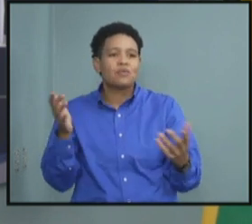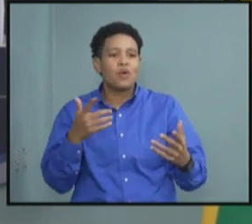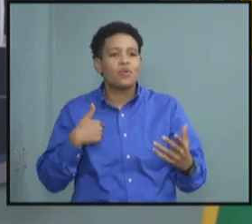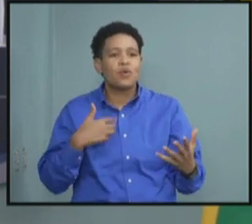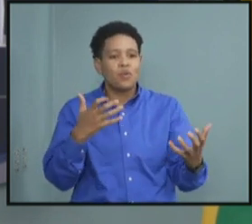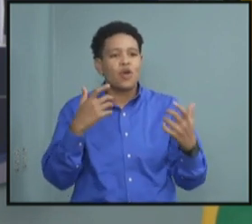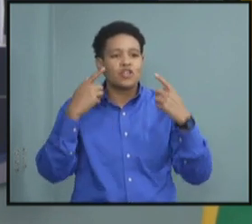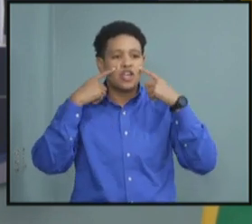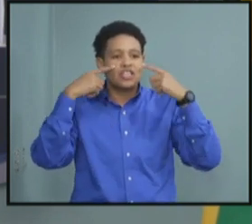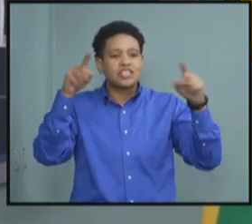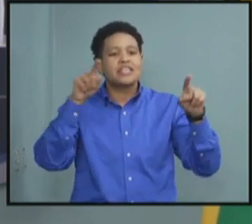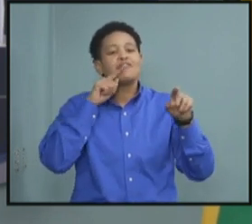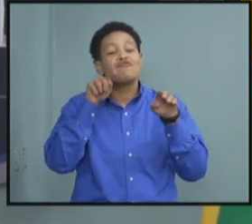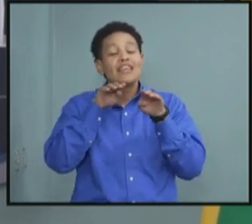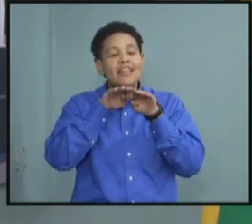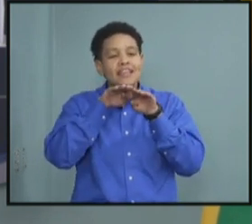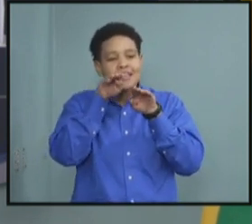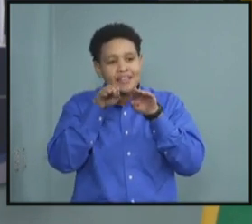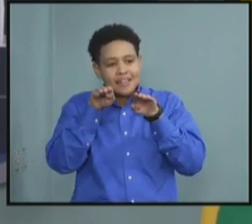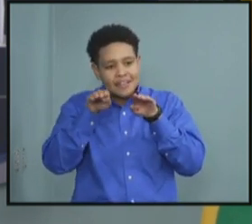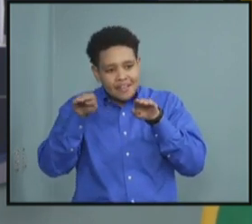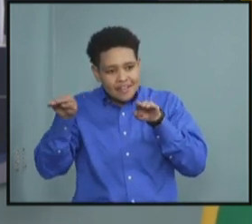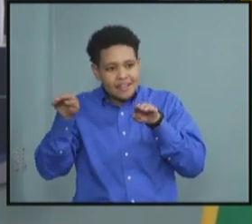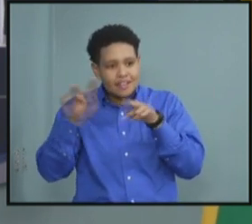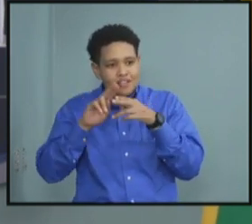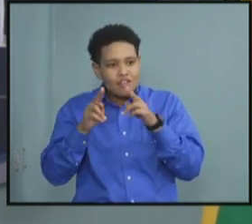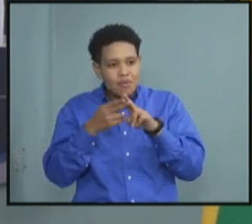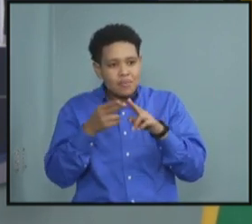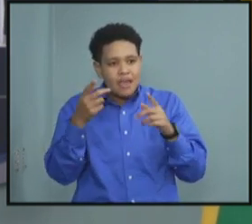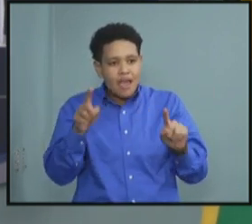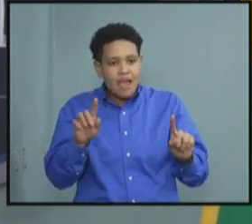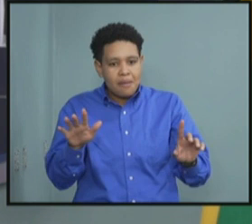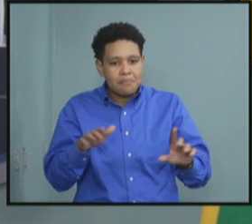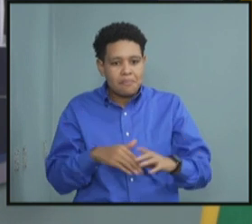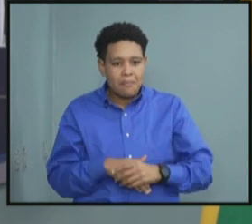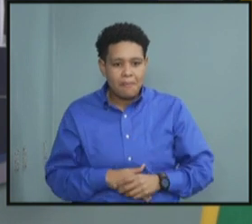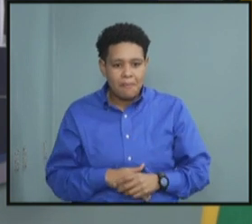to achieve, a flattening of the curve.